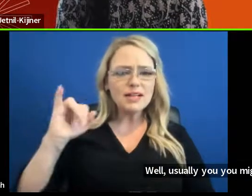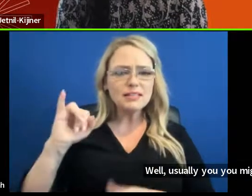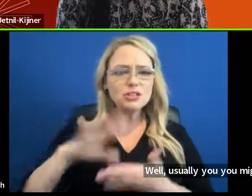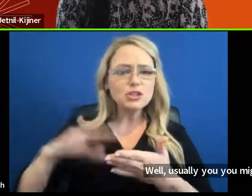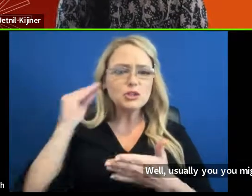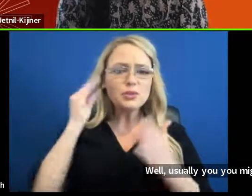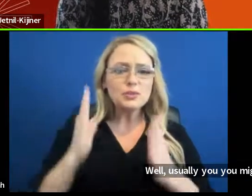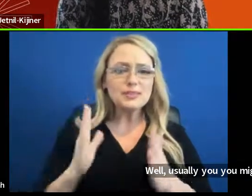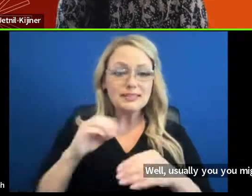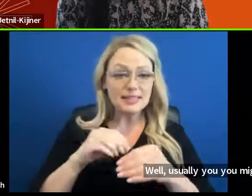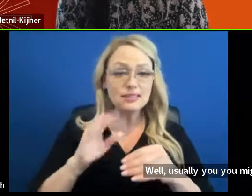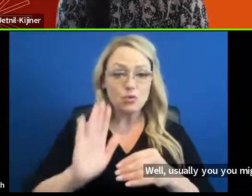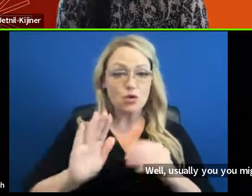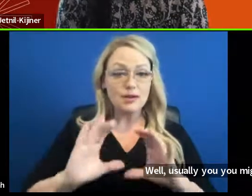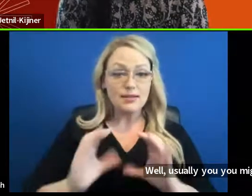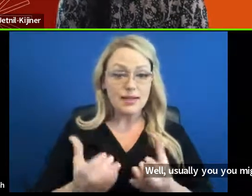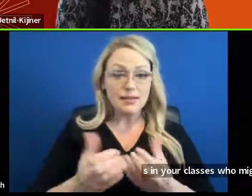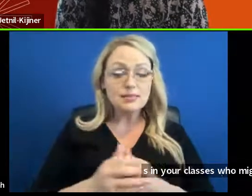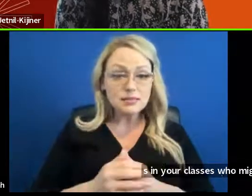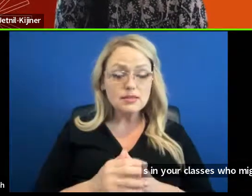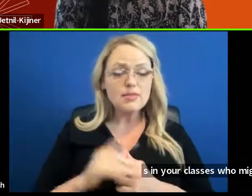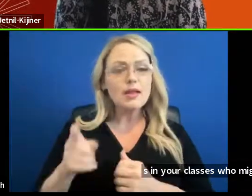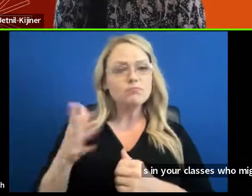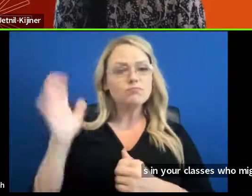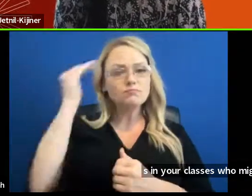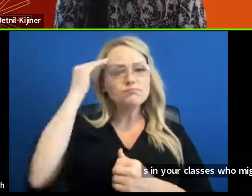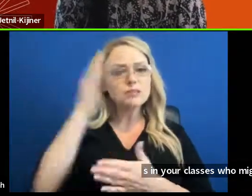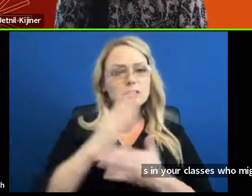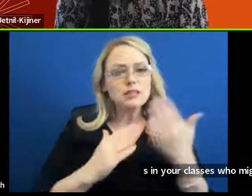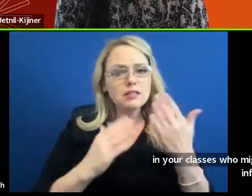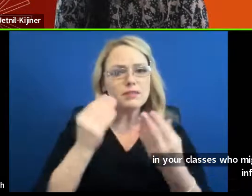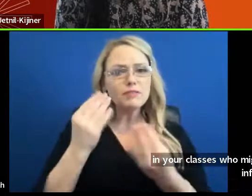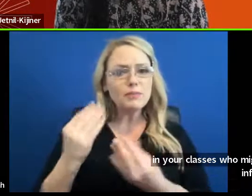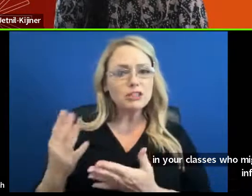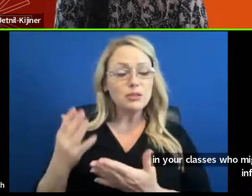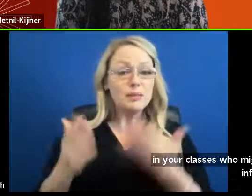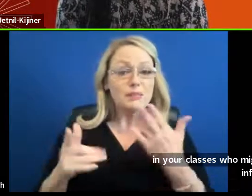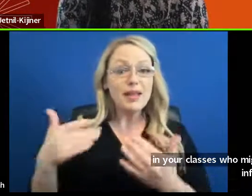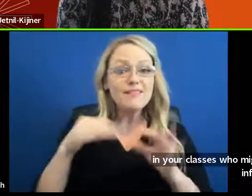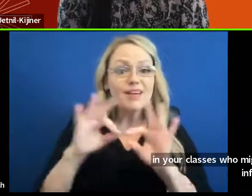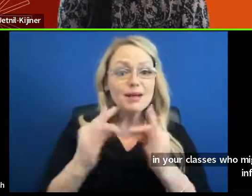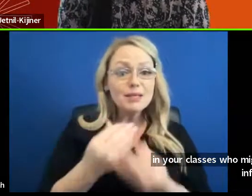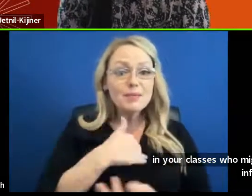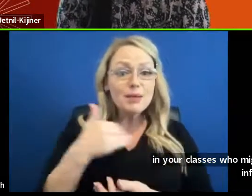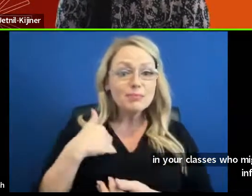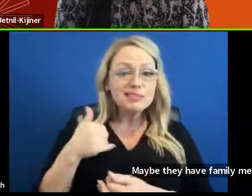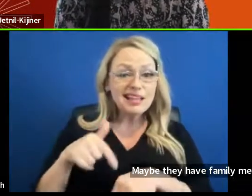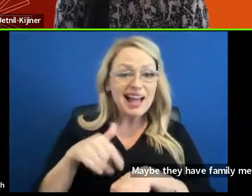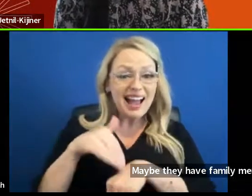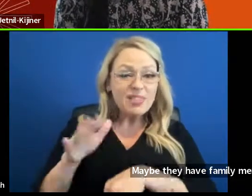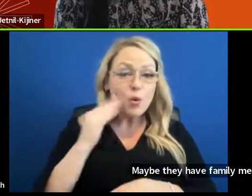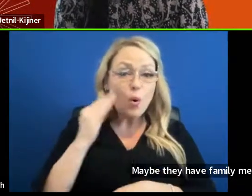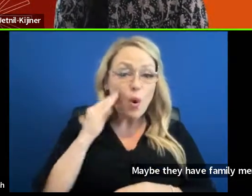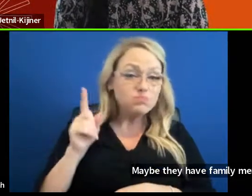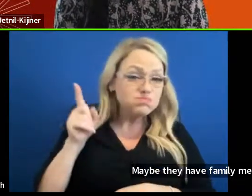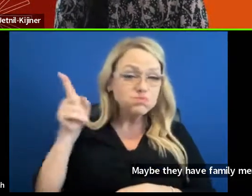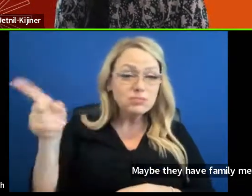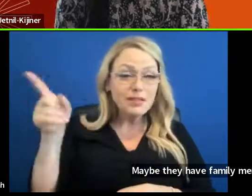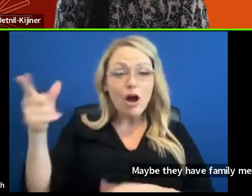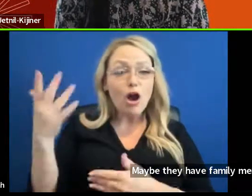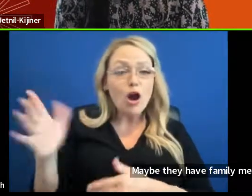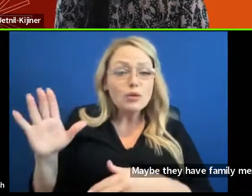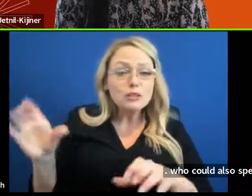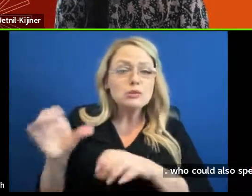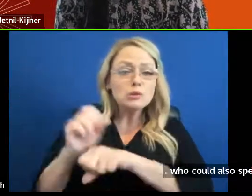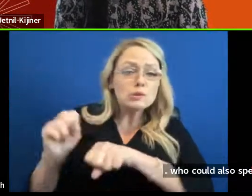have access to, you know, information. Maybe they have family members back home doing that work who could also speak to those experiences as